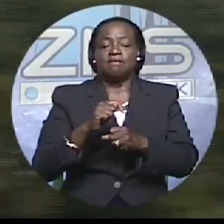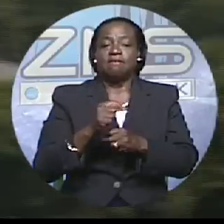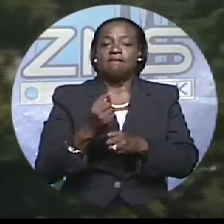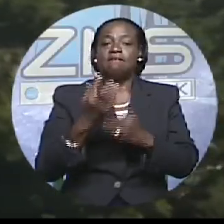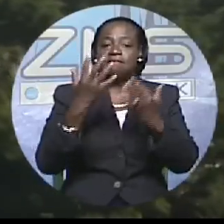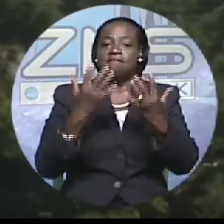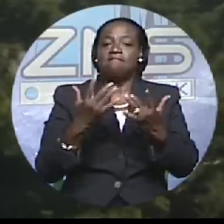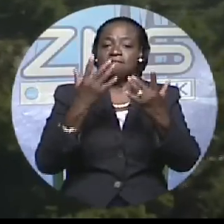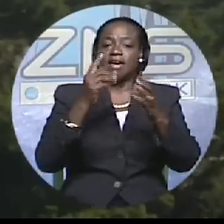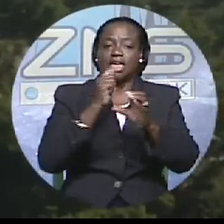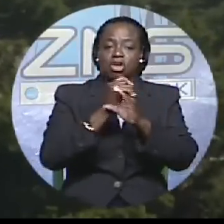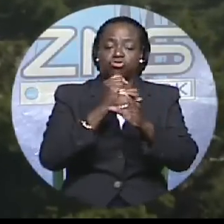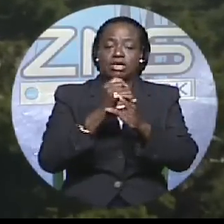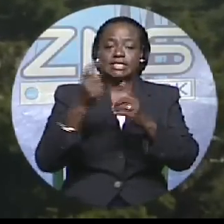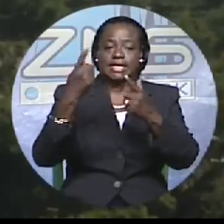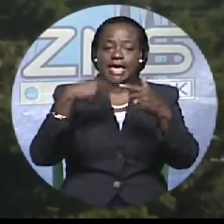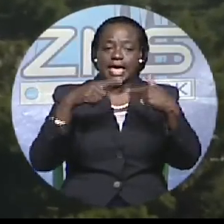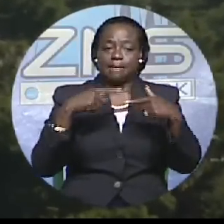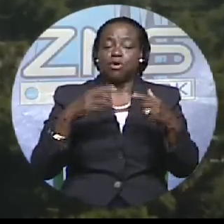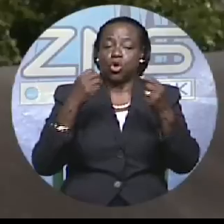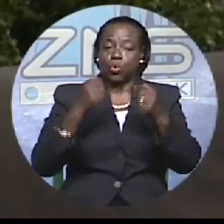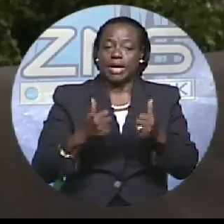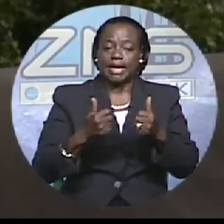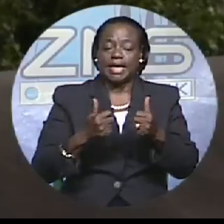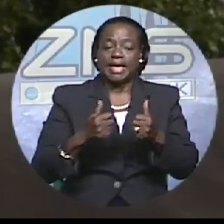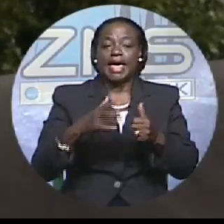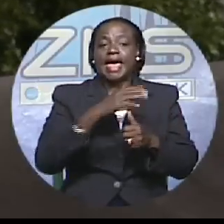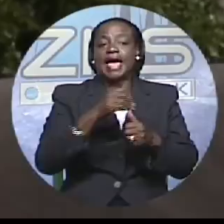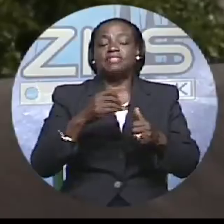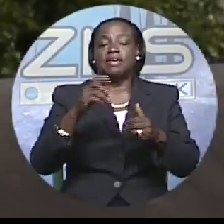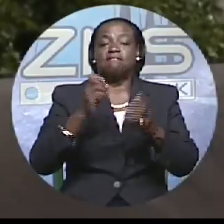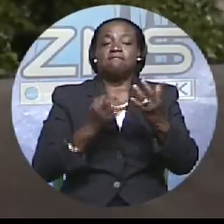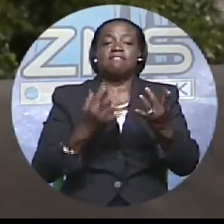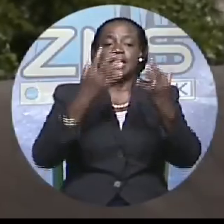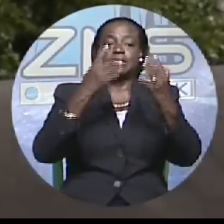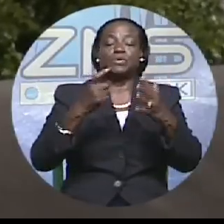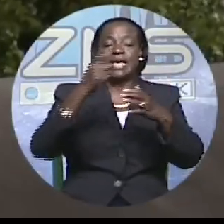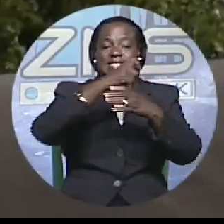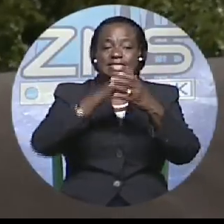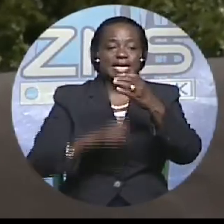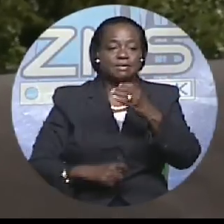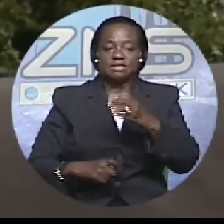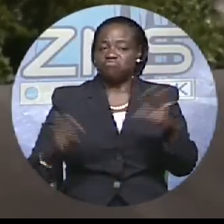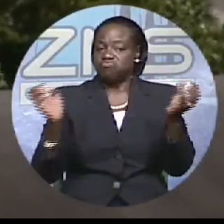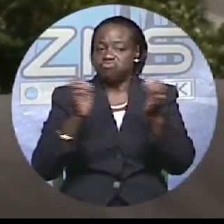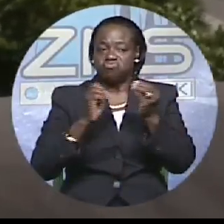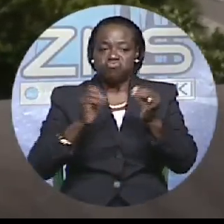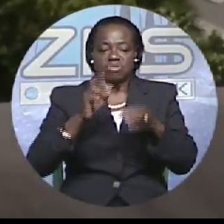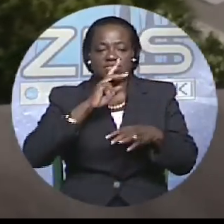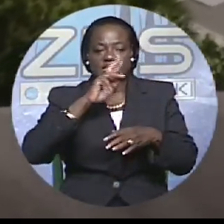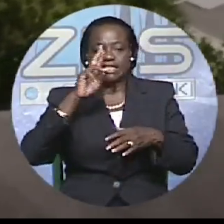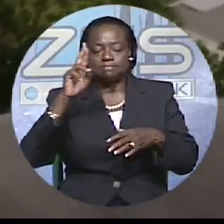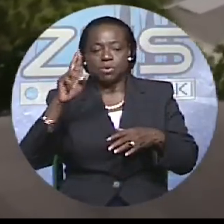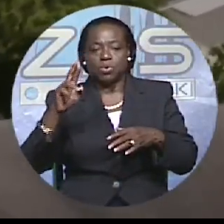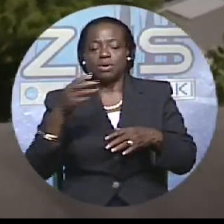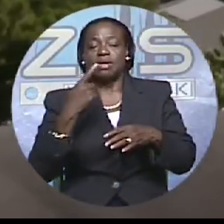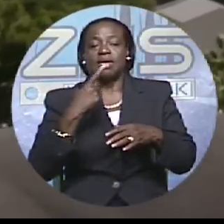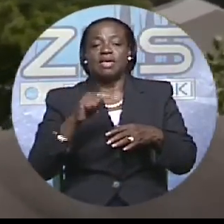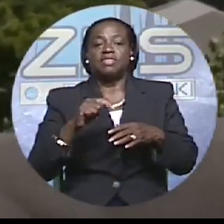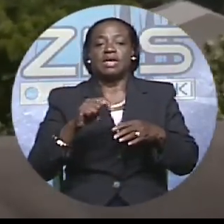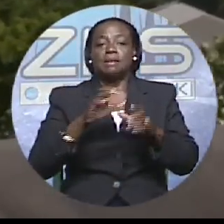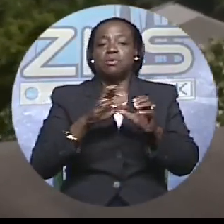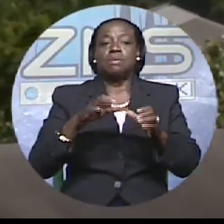fire services. Within minutes, the surface flames were extinguished and there was no residual smoke. The company will ensure the whole area